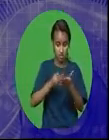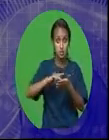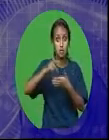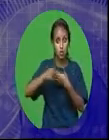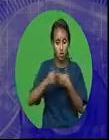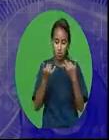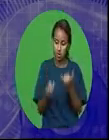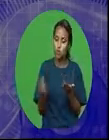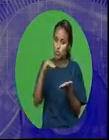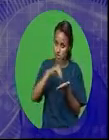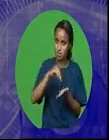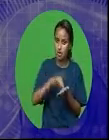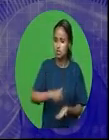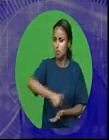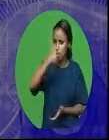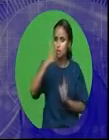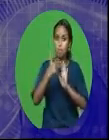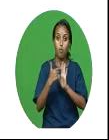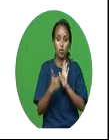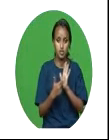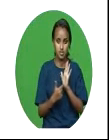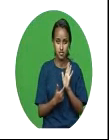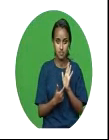program, let us summarize the main points.